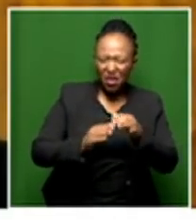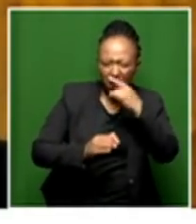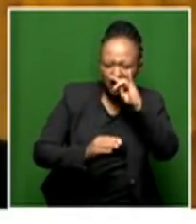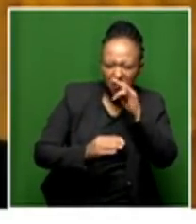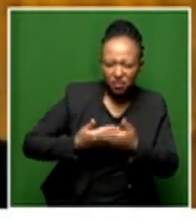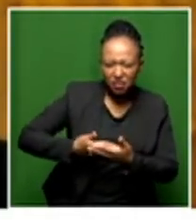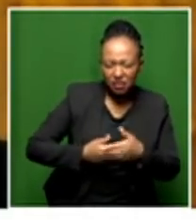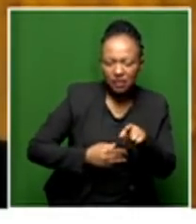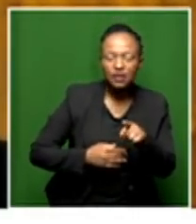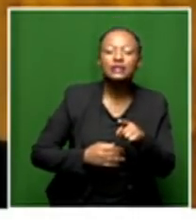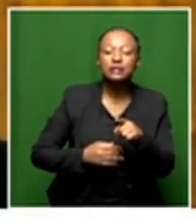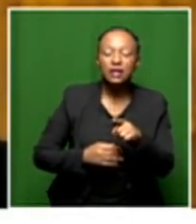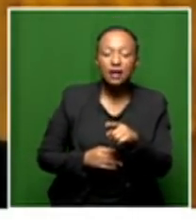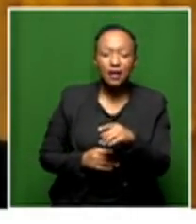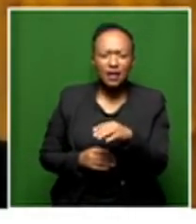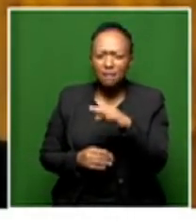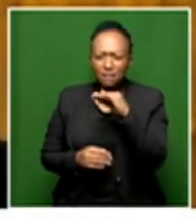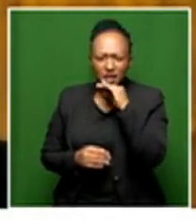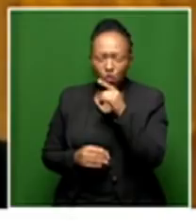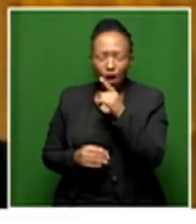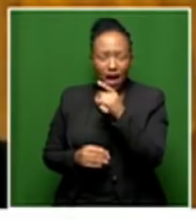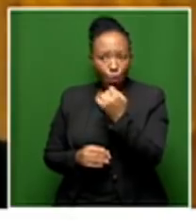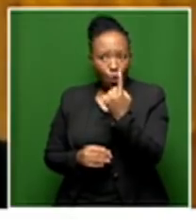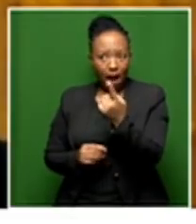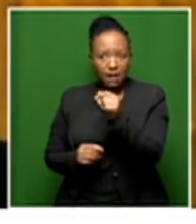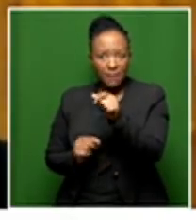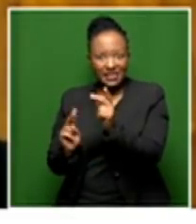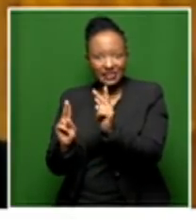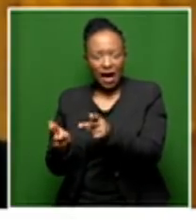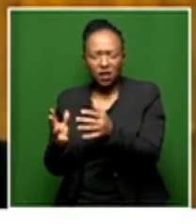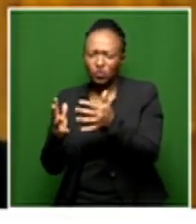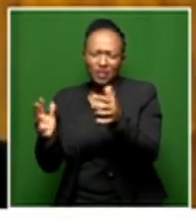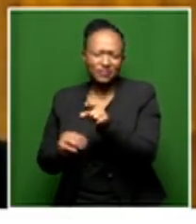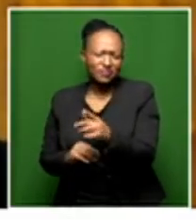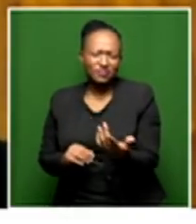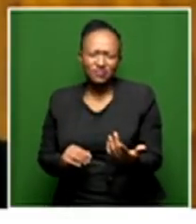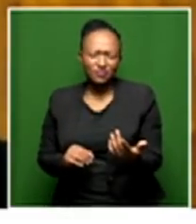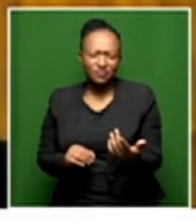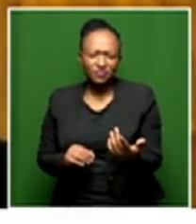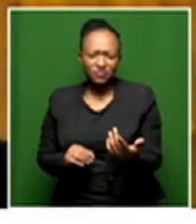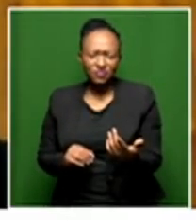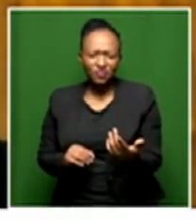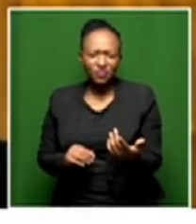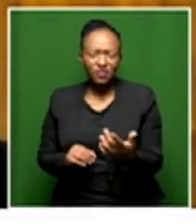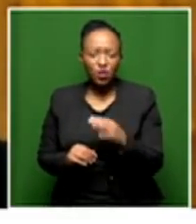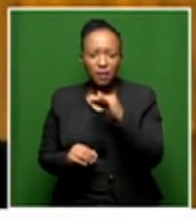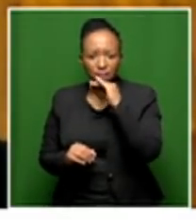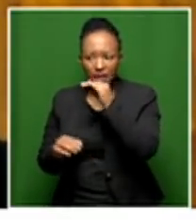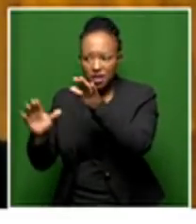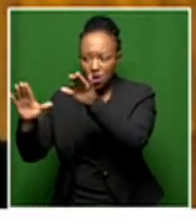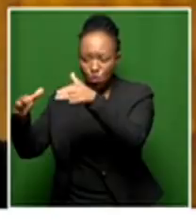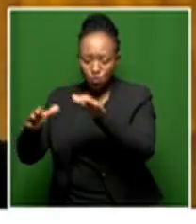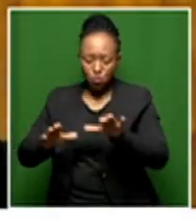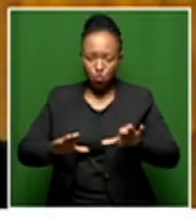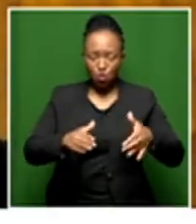mean, one death is too much, that we do know this. But, I mean, just, you know, this is obviously, these are the groups we need to